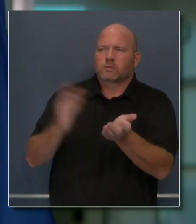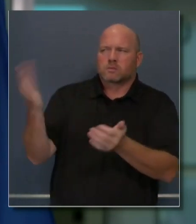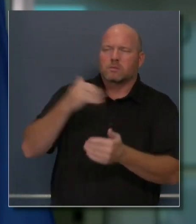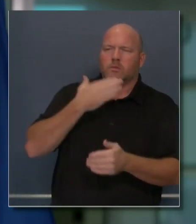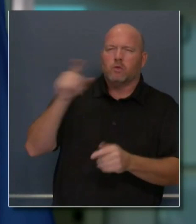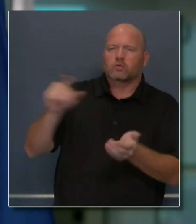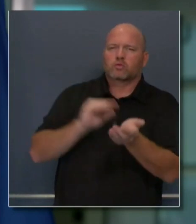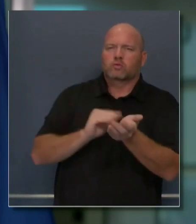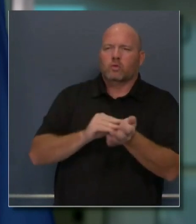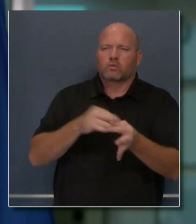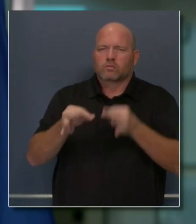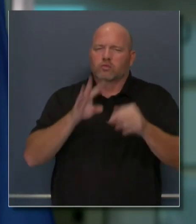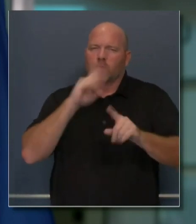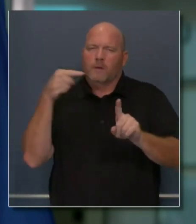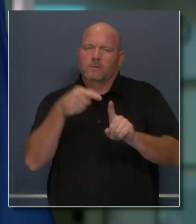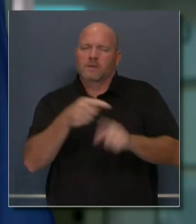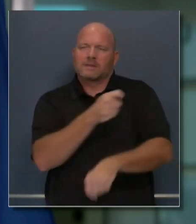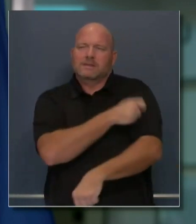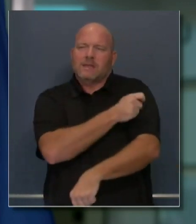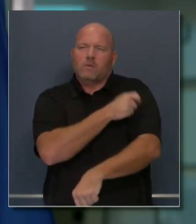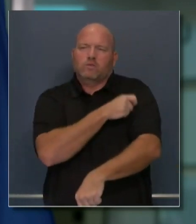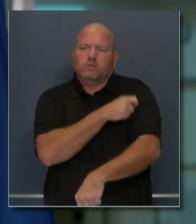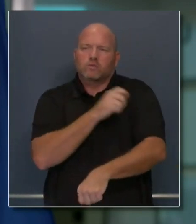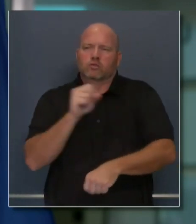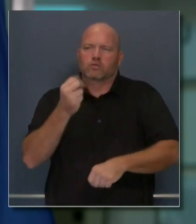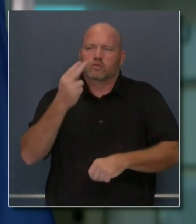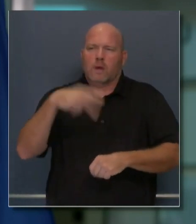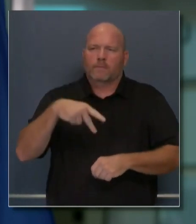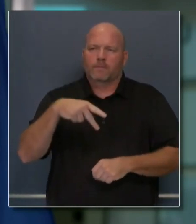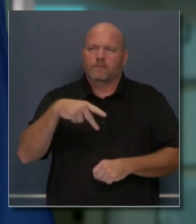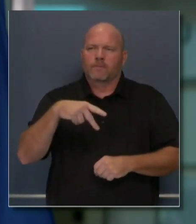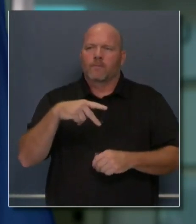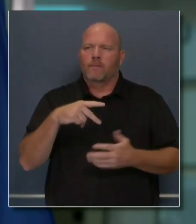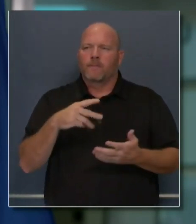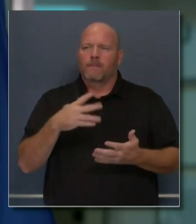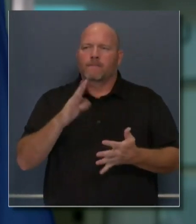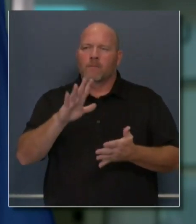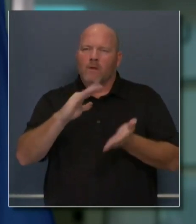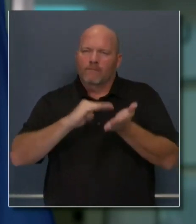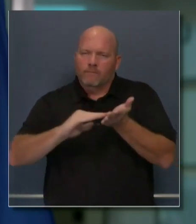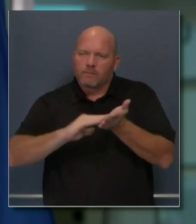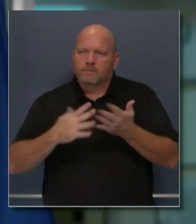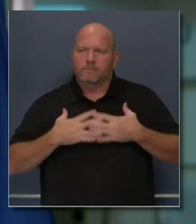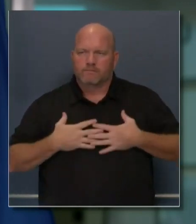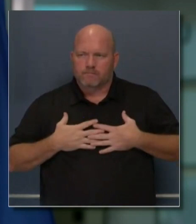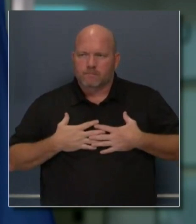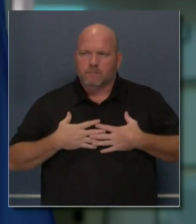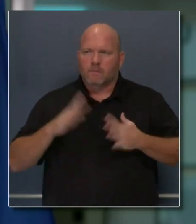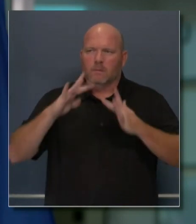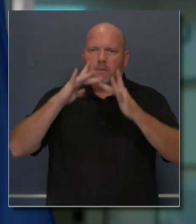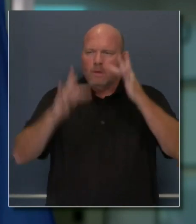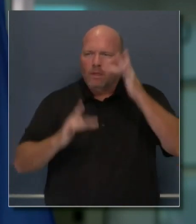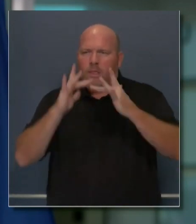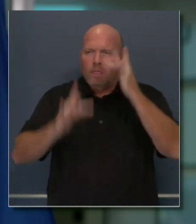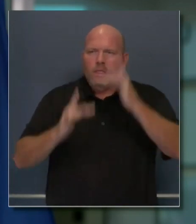about tattoo parlors and guidance, and so forgive me, you were breaking up, but Dr. Galley was getting out of his seat,